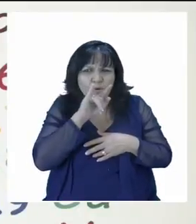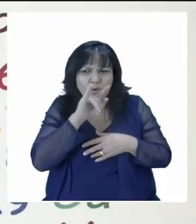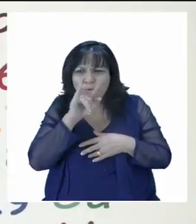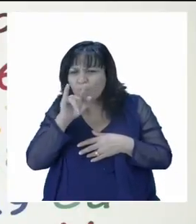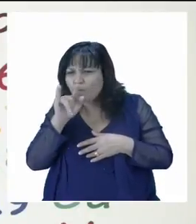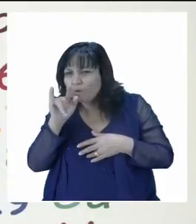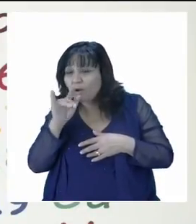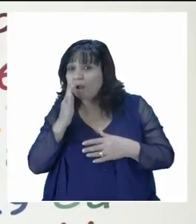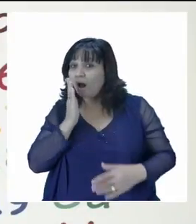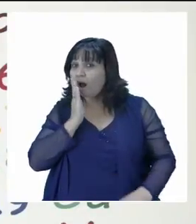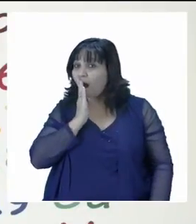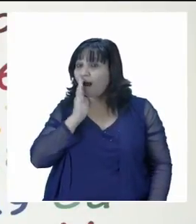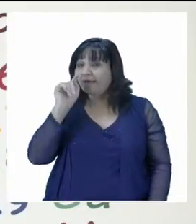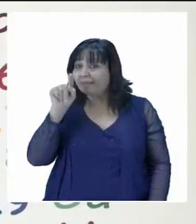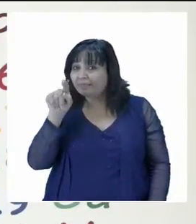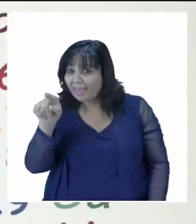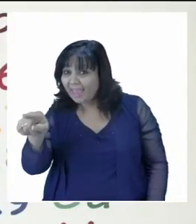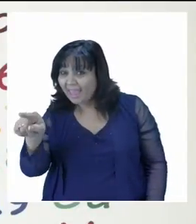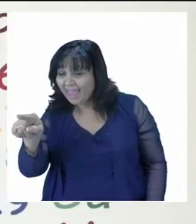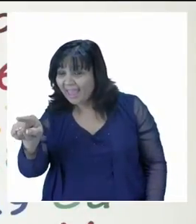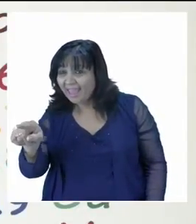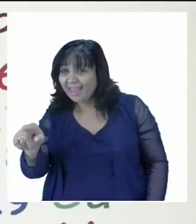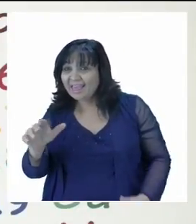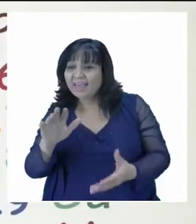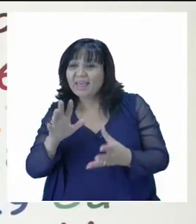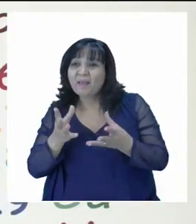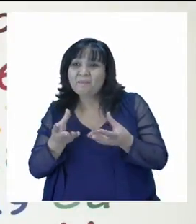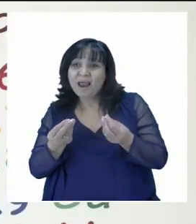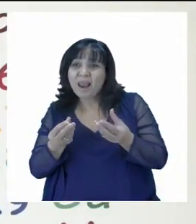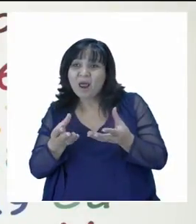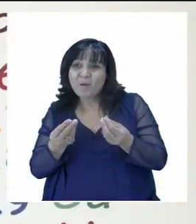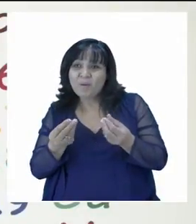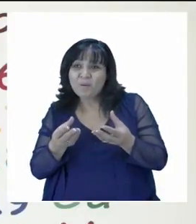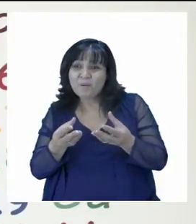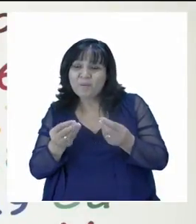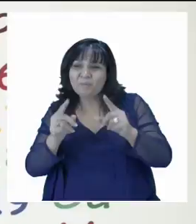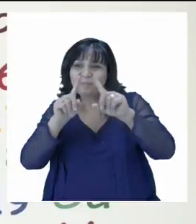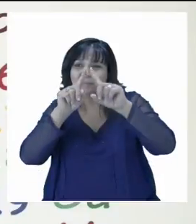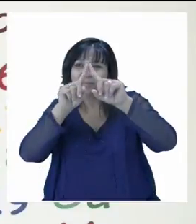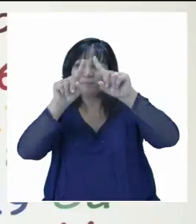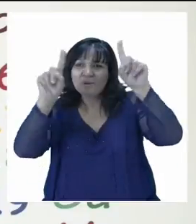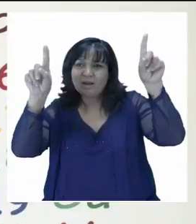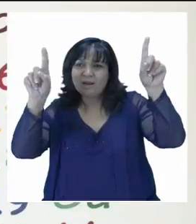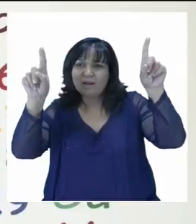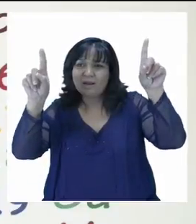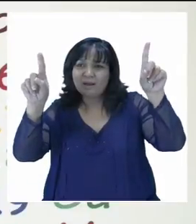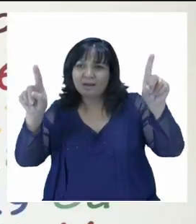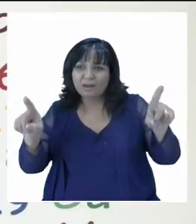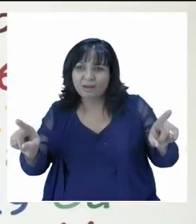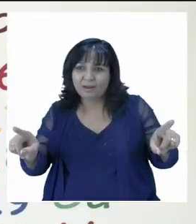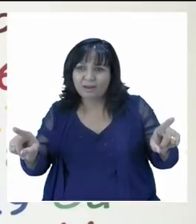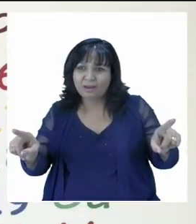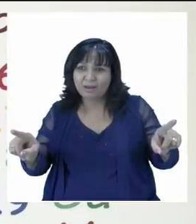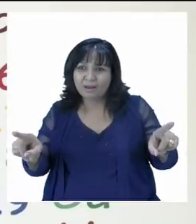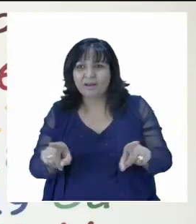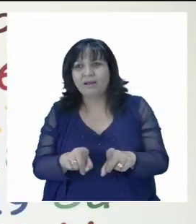Oh, this is a square. Take a look at the pillow. It